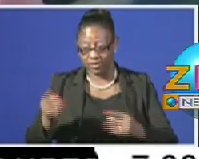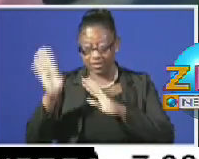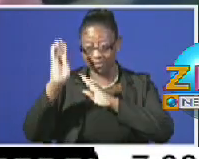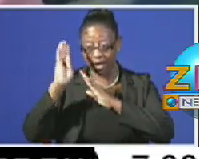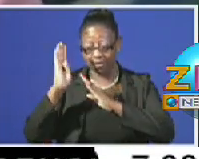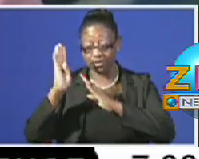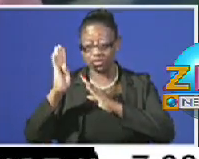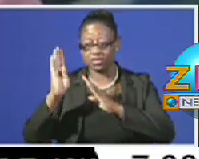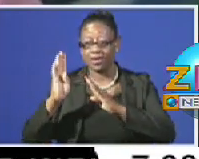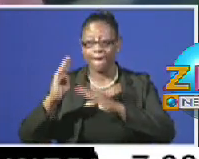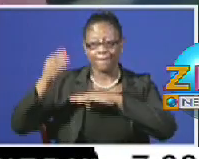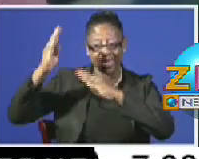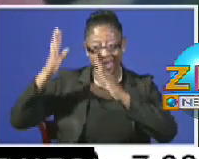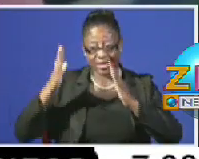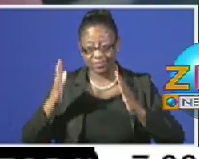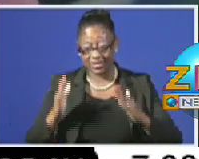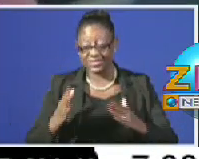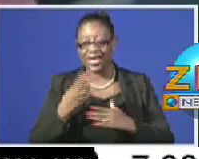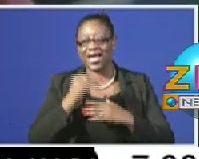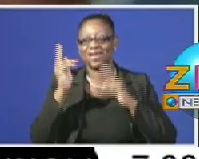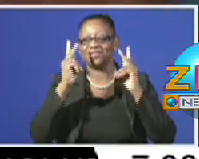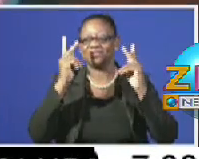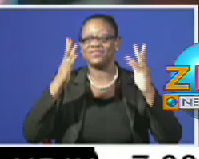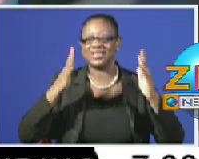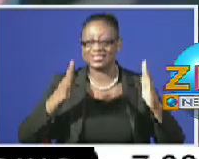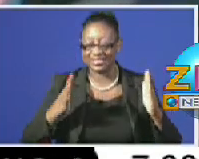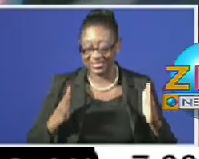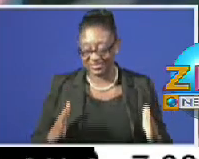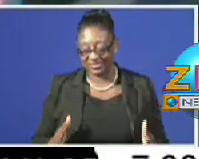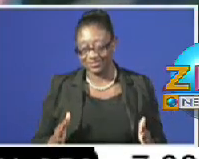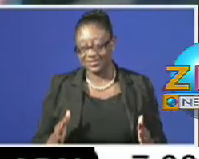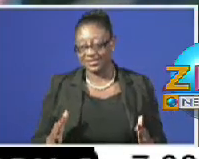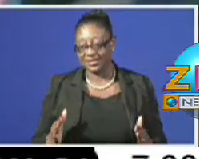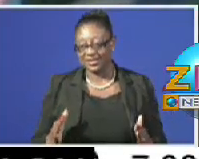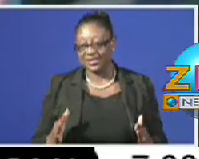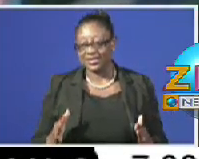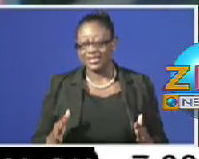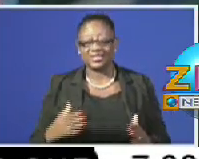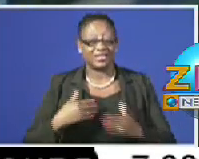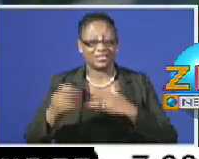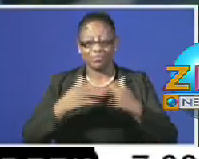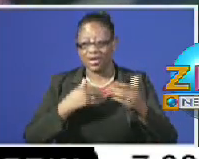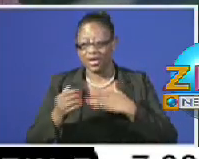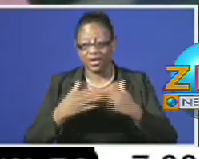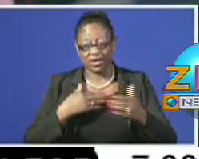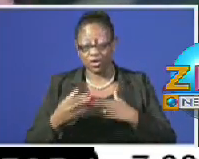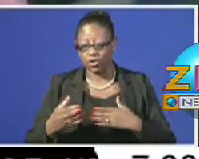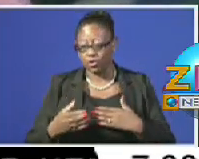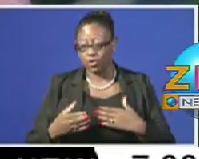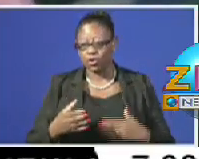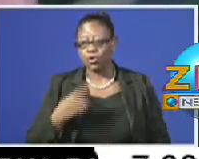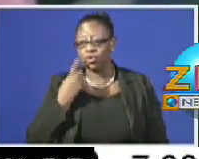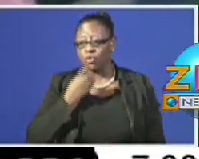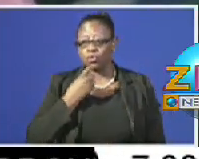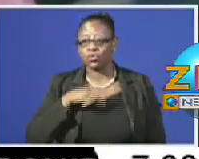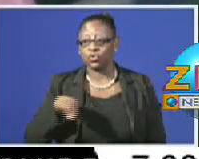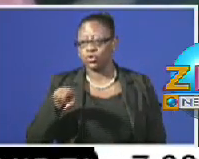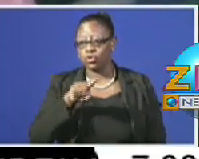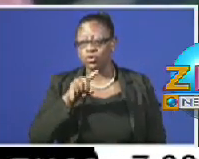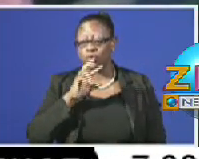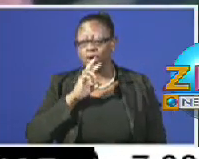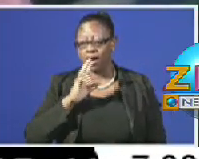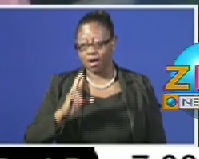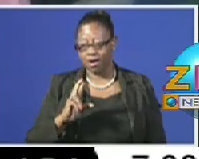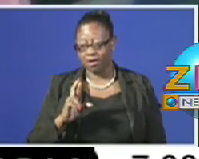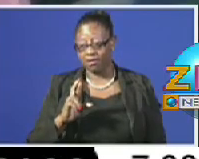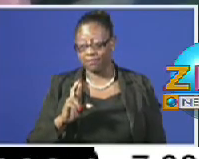including Bahamians and legal residents, regardless of the amount of time an individual has